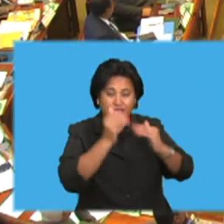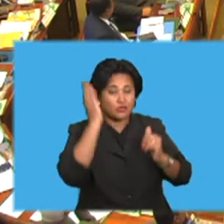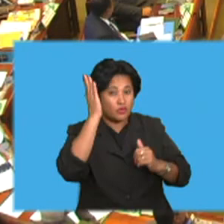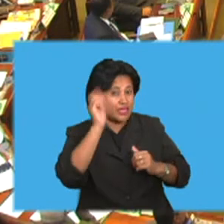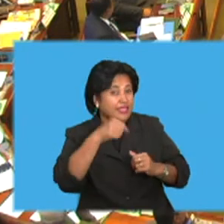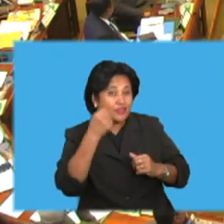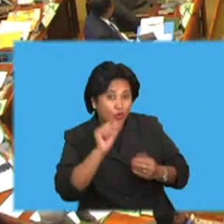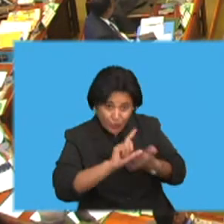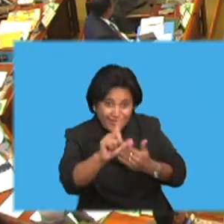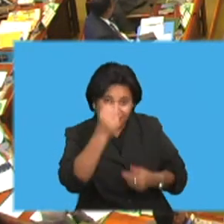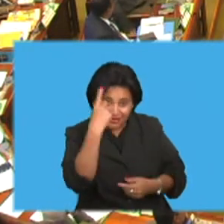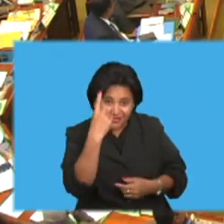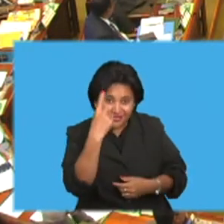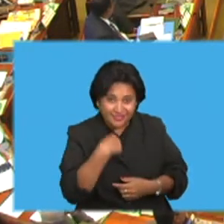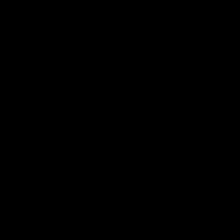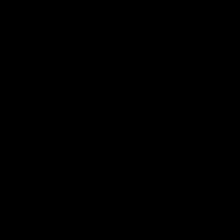Is that clear?